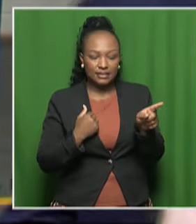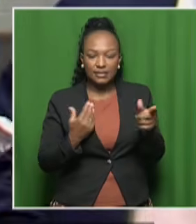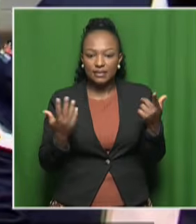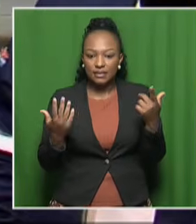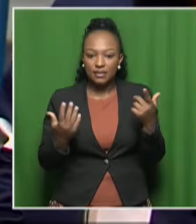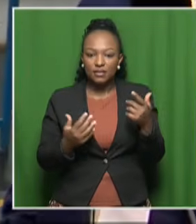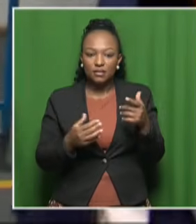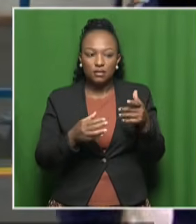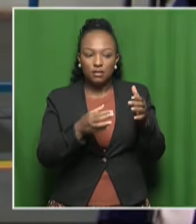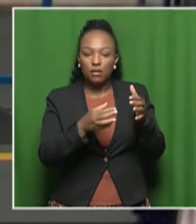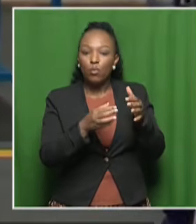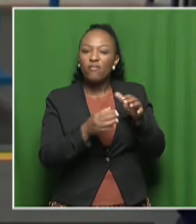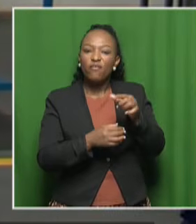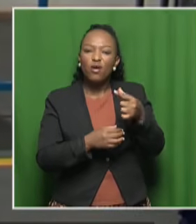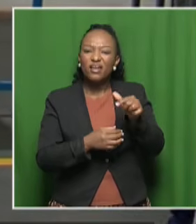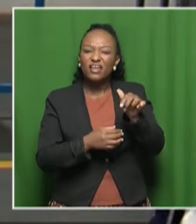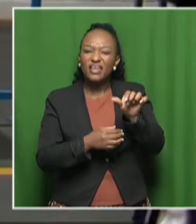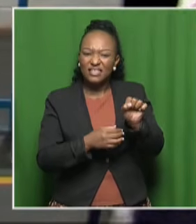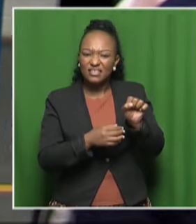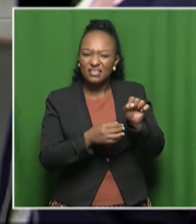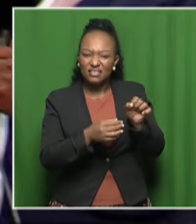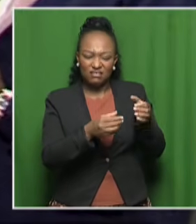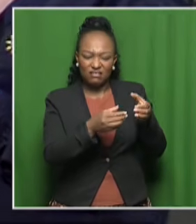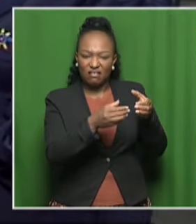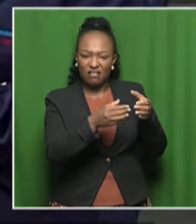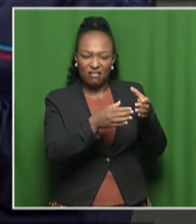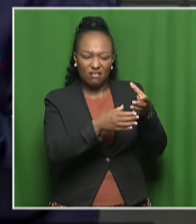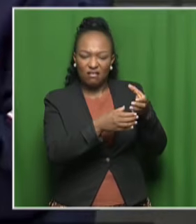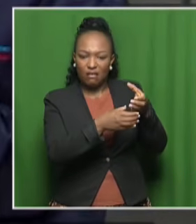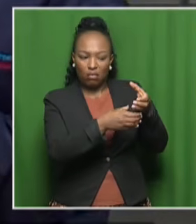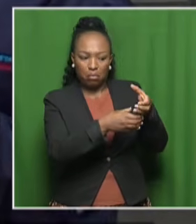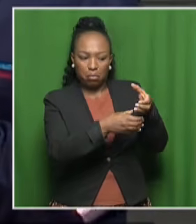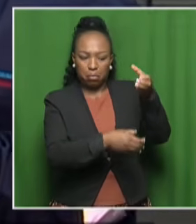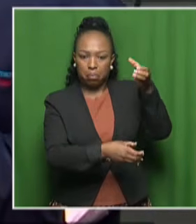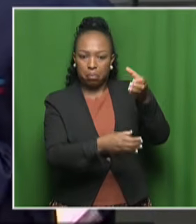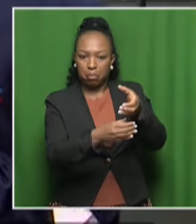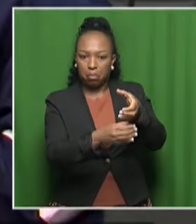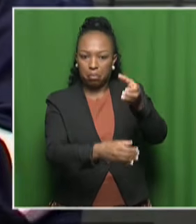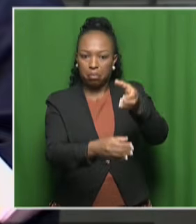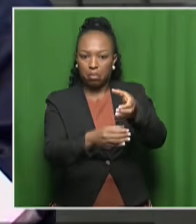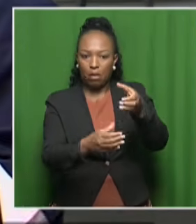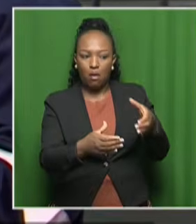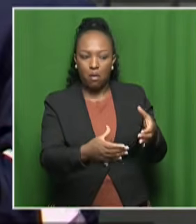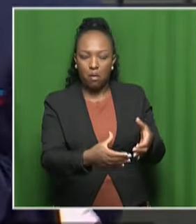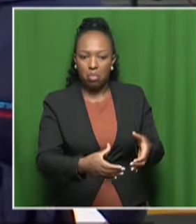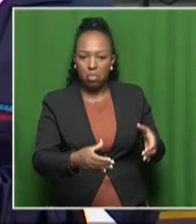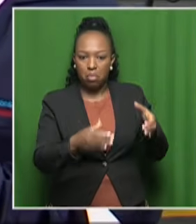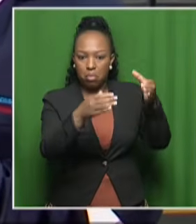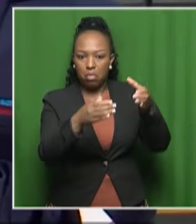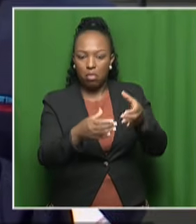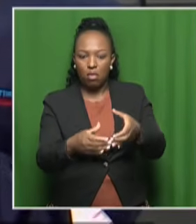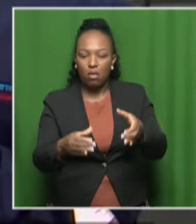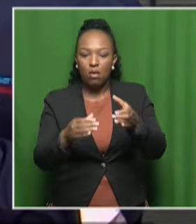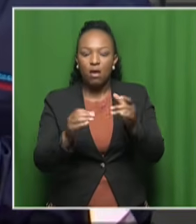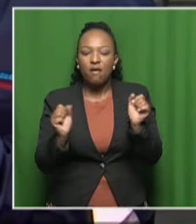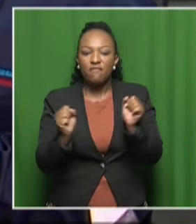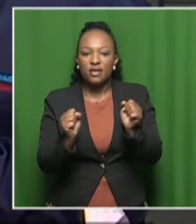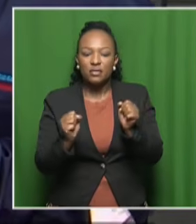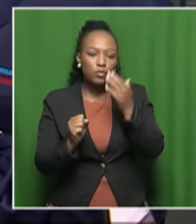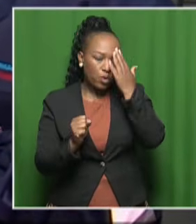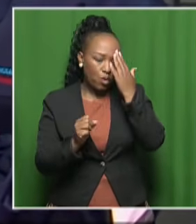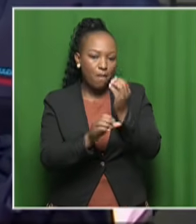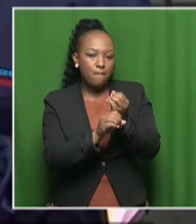these canisters. So I would imagine, we know with refrigerators, for example, very often they will tell you when your fridge goes